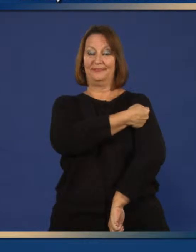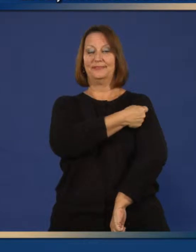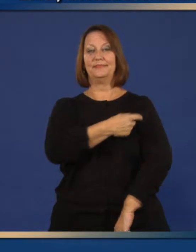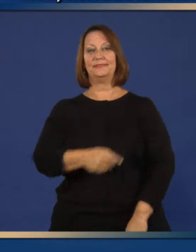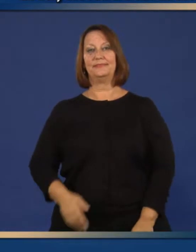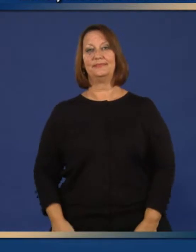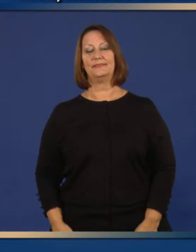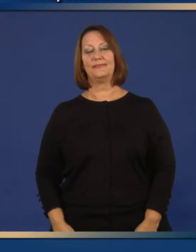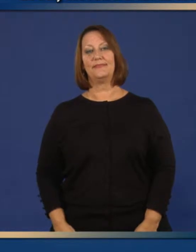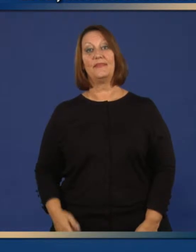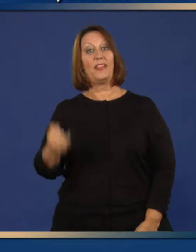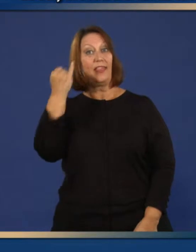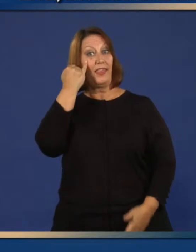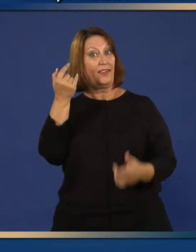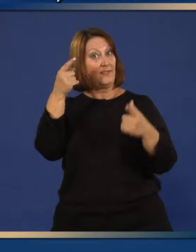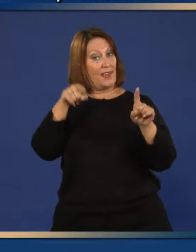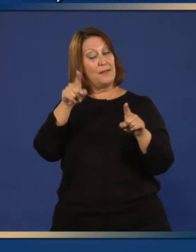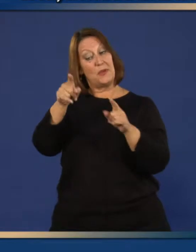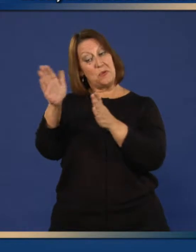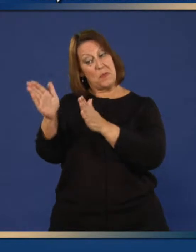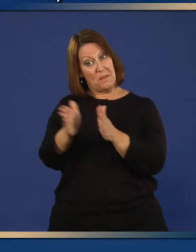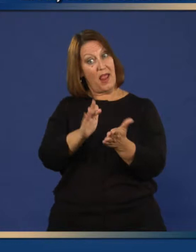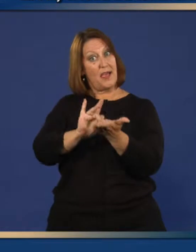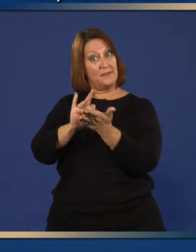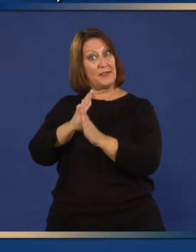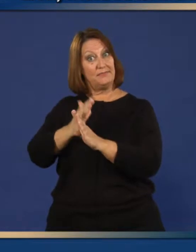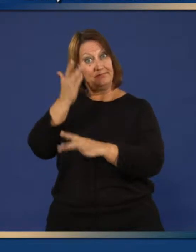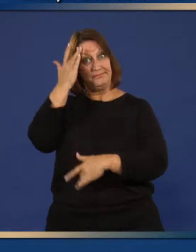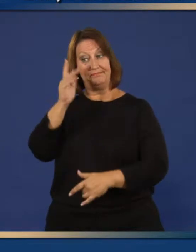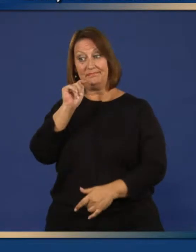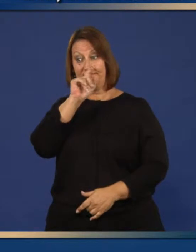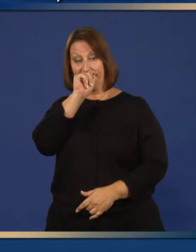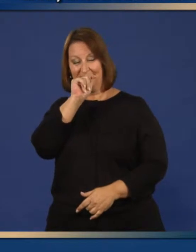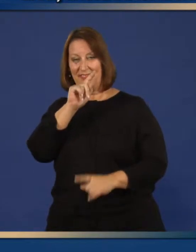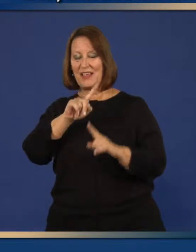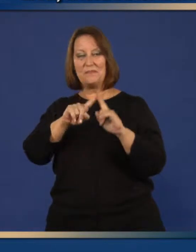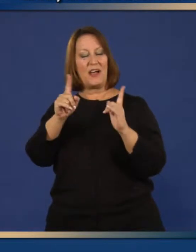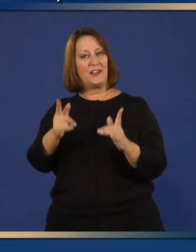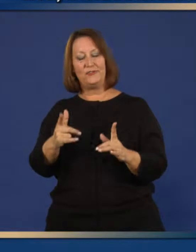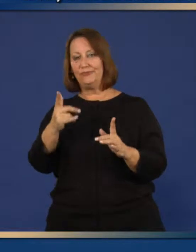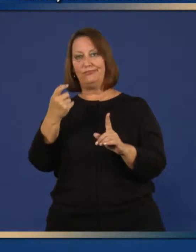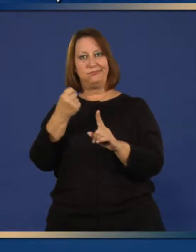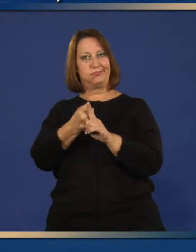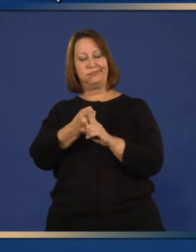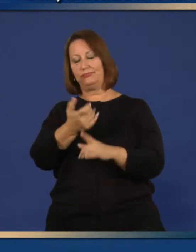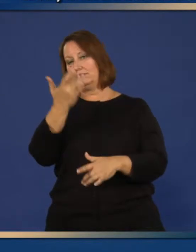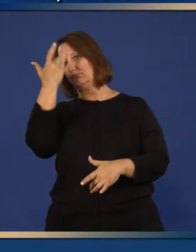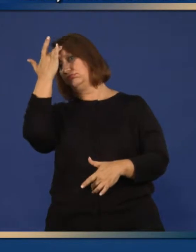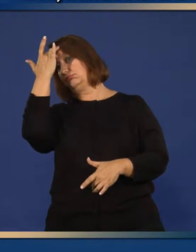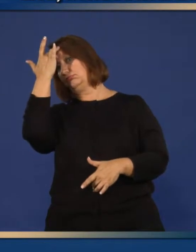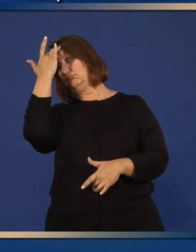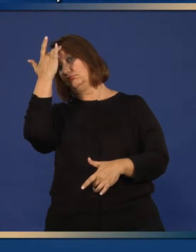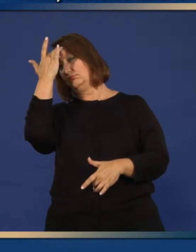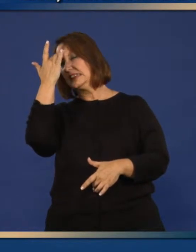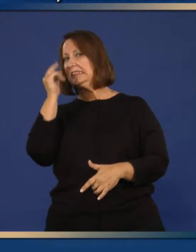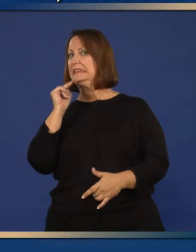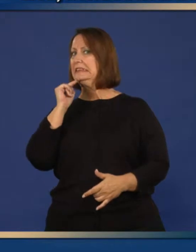People who are moderately or severely ill should usually wait until they recover before